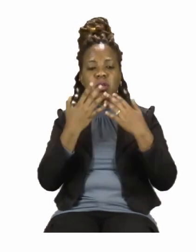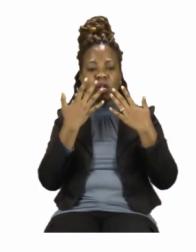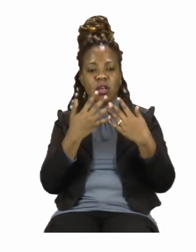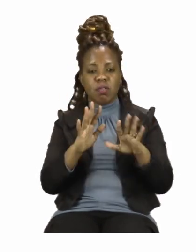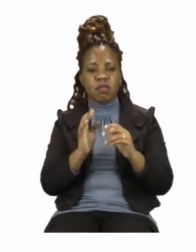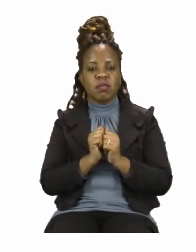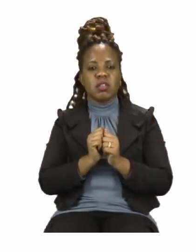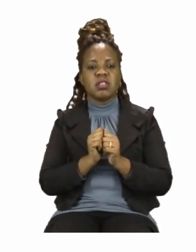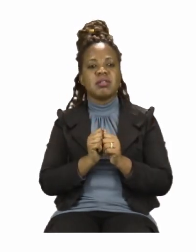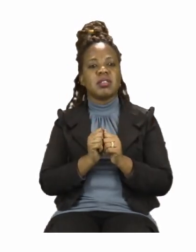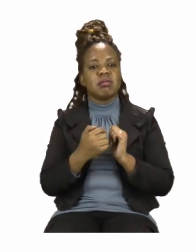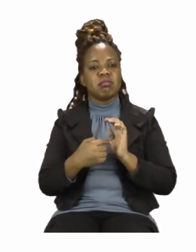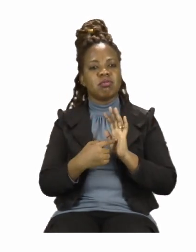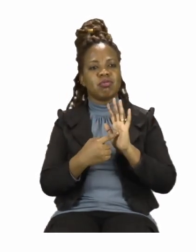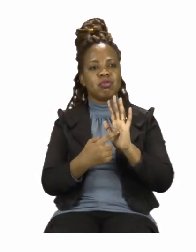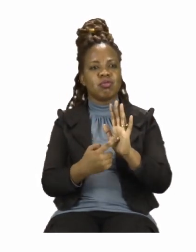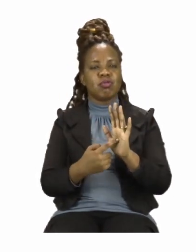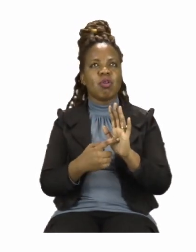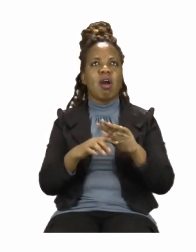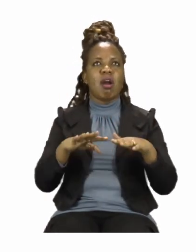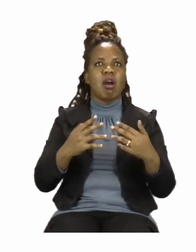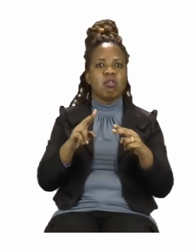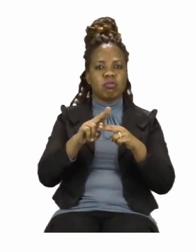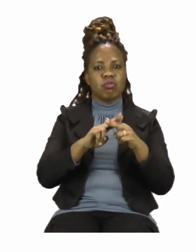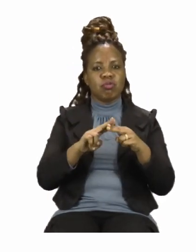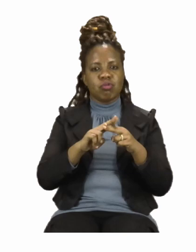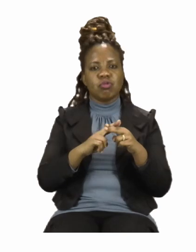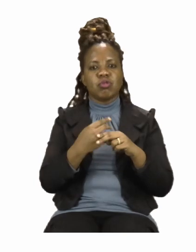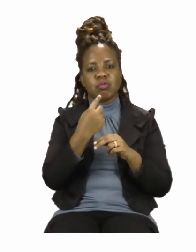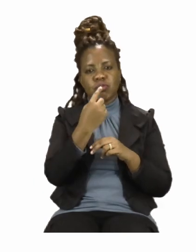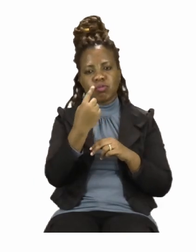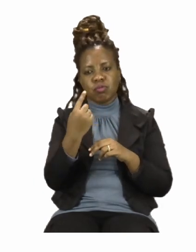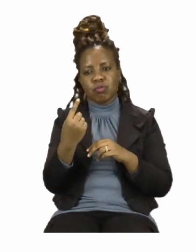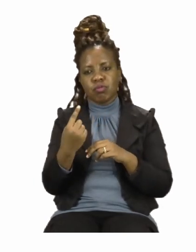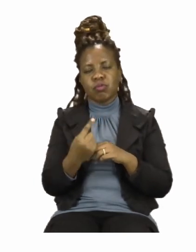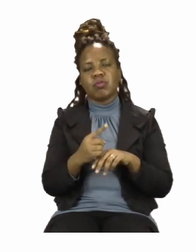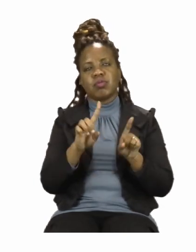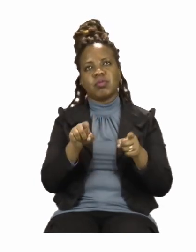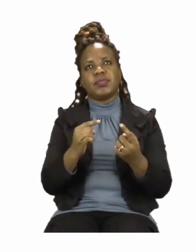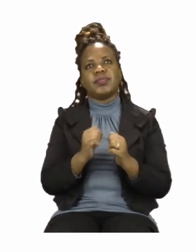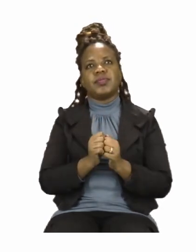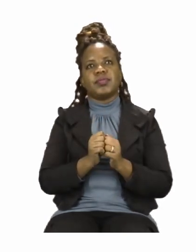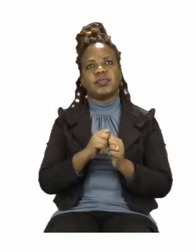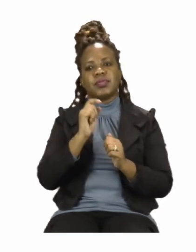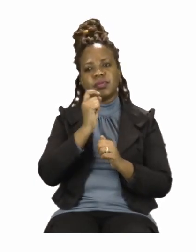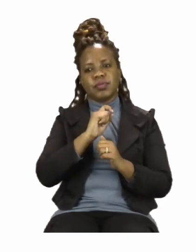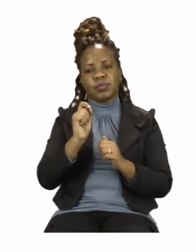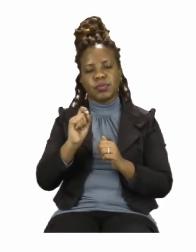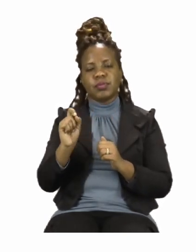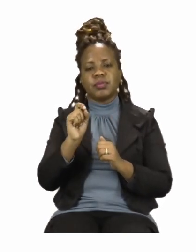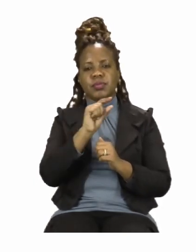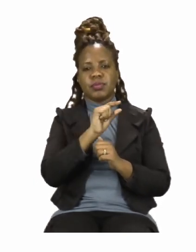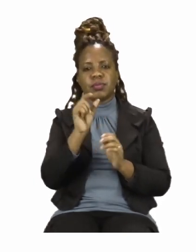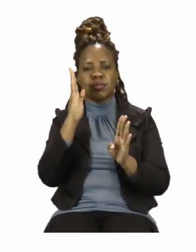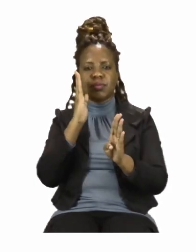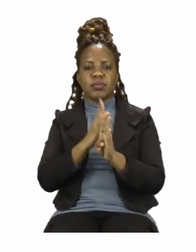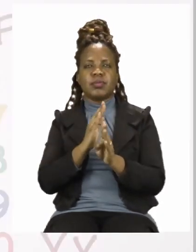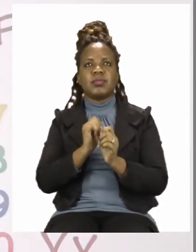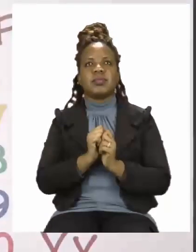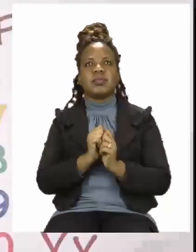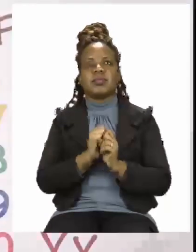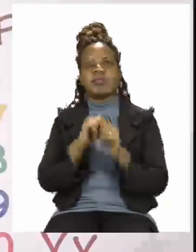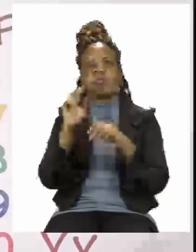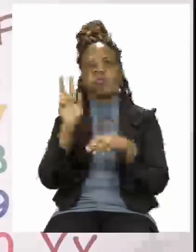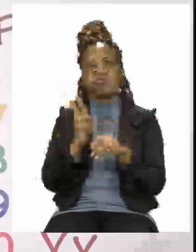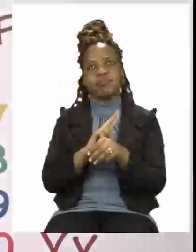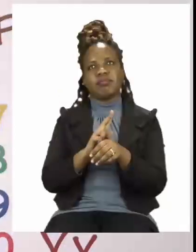when you are at home. Take your time, spell the words correctly, and I will see you soon just after